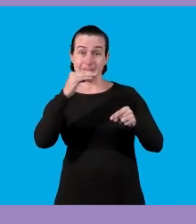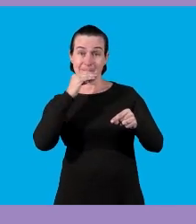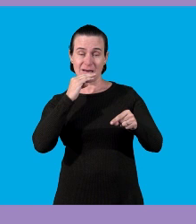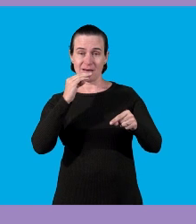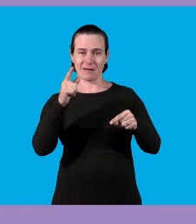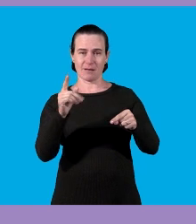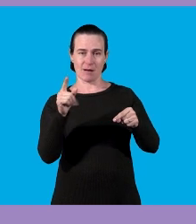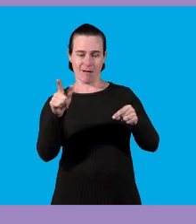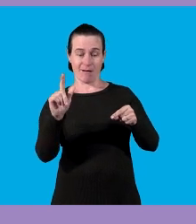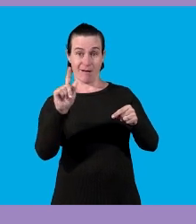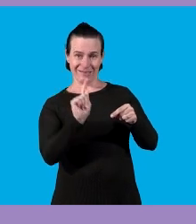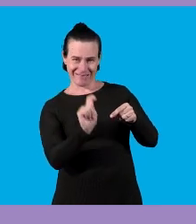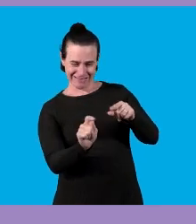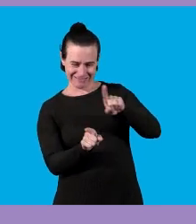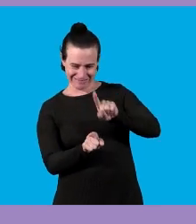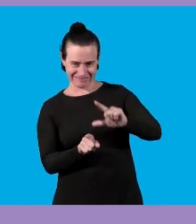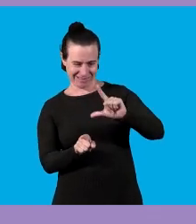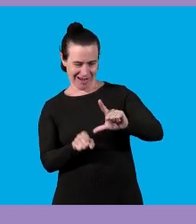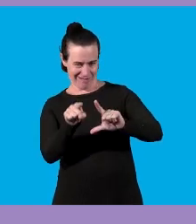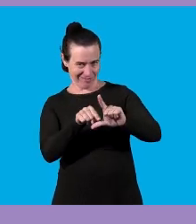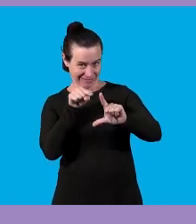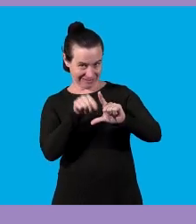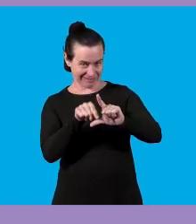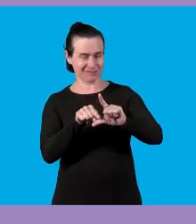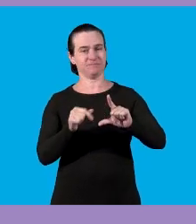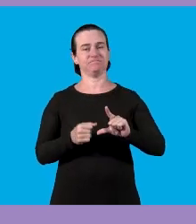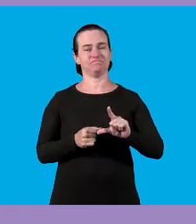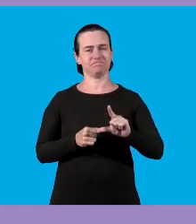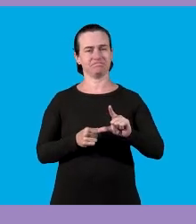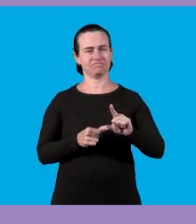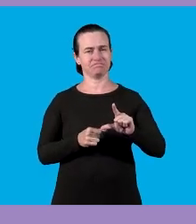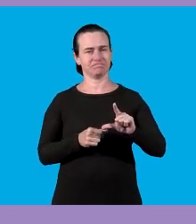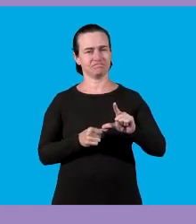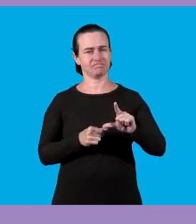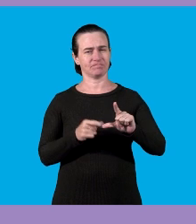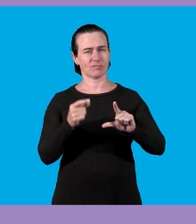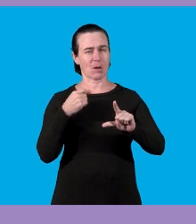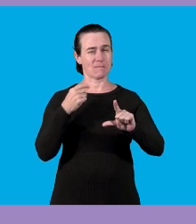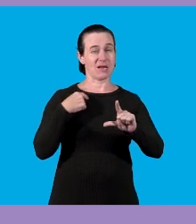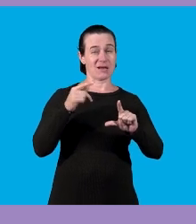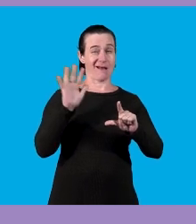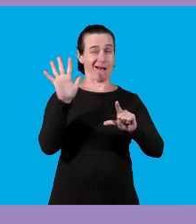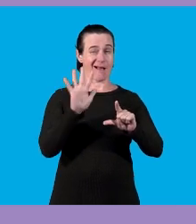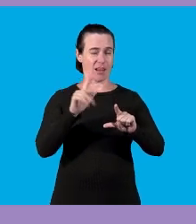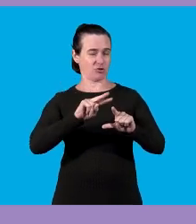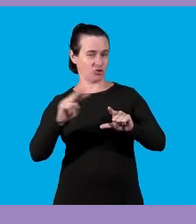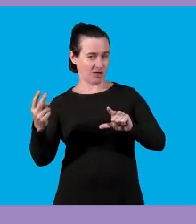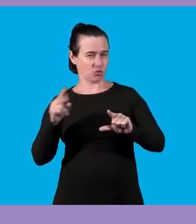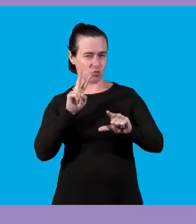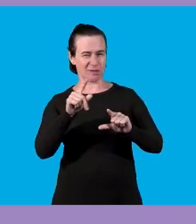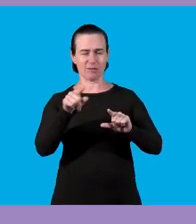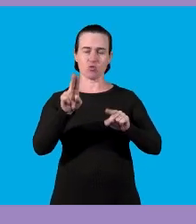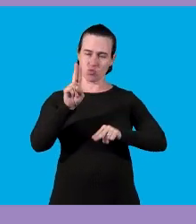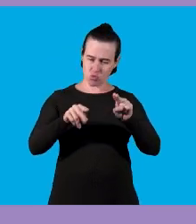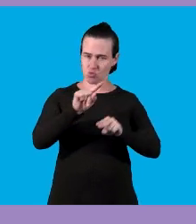there is what they are looking at. When I look at that angle, I realize, let me change my ink so that you notice that this is a